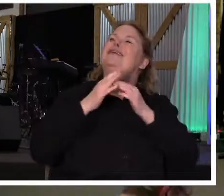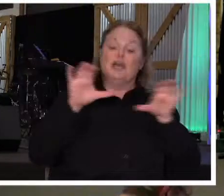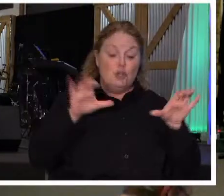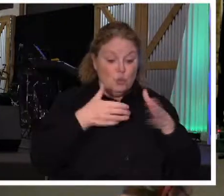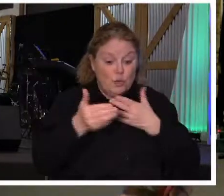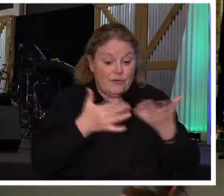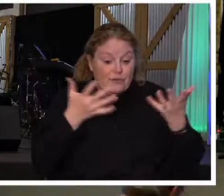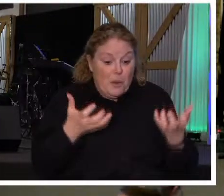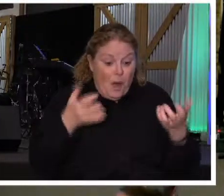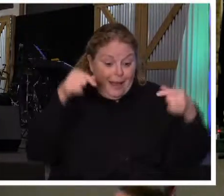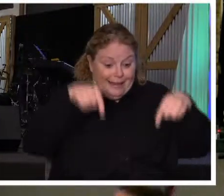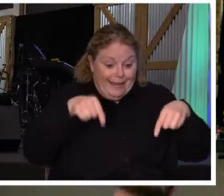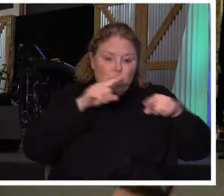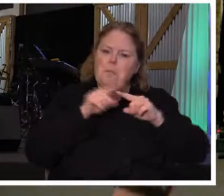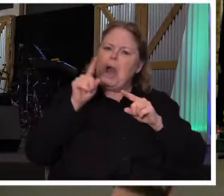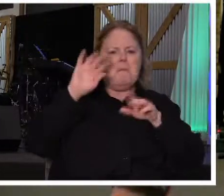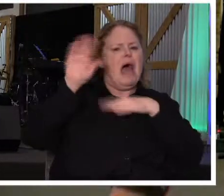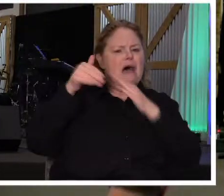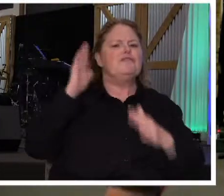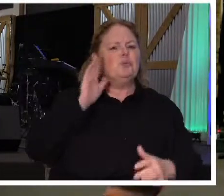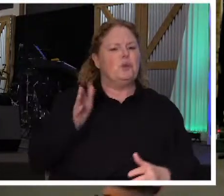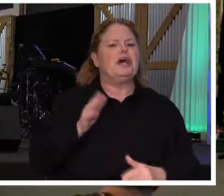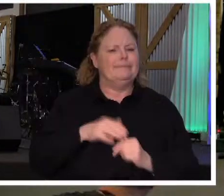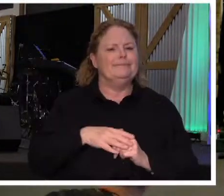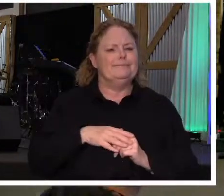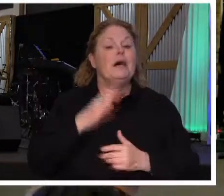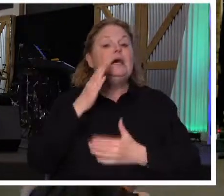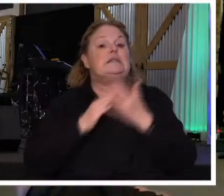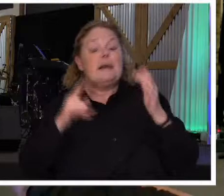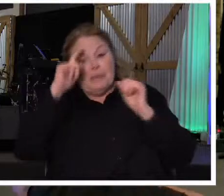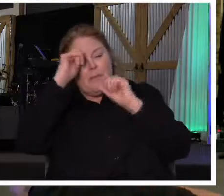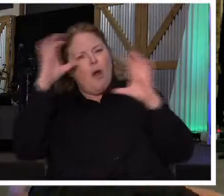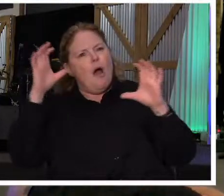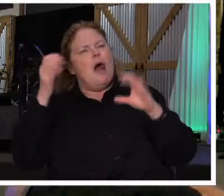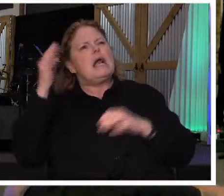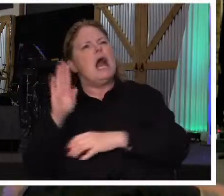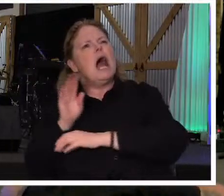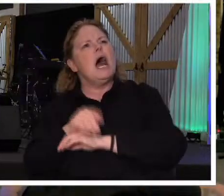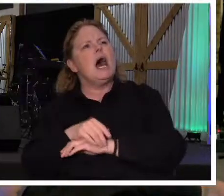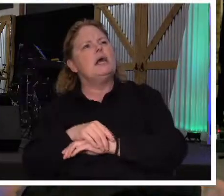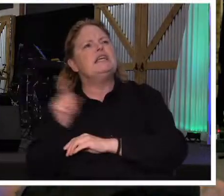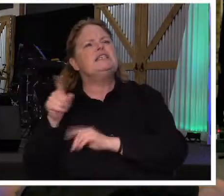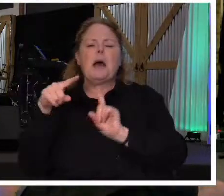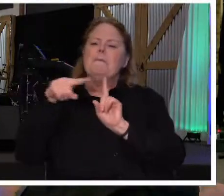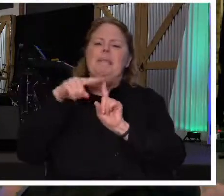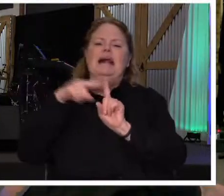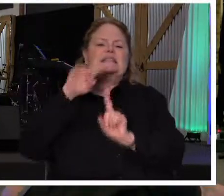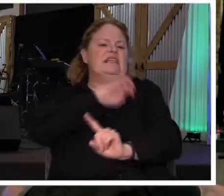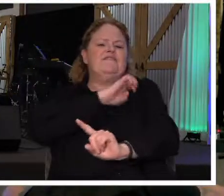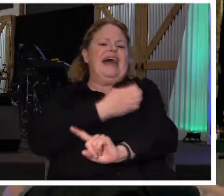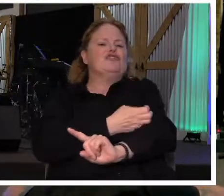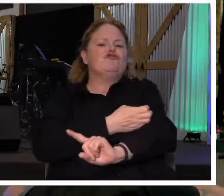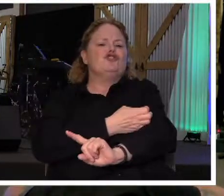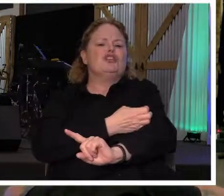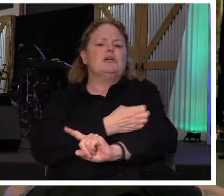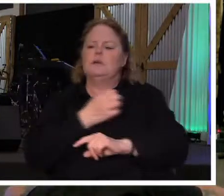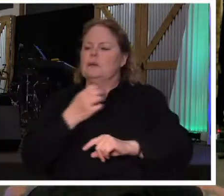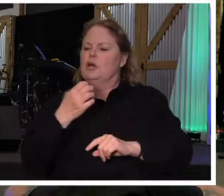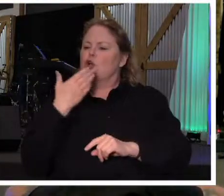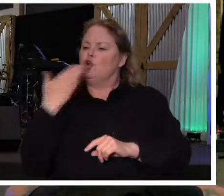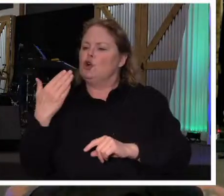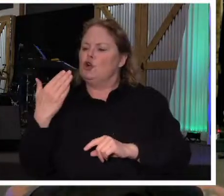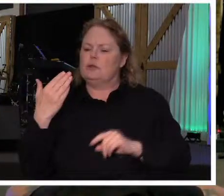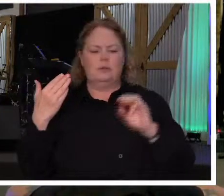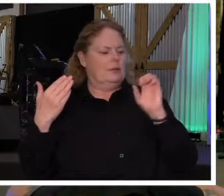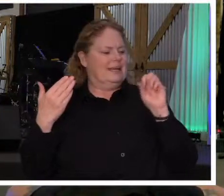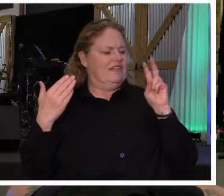go to heaven. Some believe in God as just a good force in the world that balances out evil. If we see evil around us,